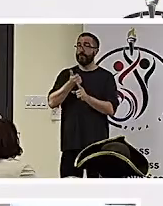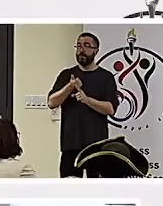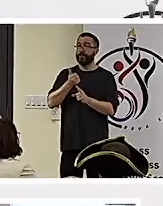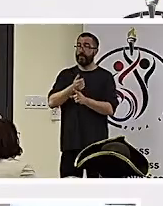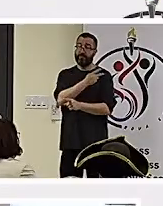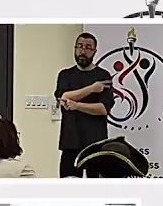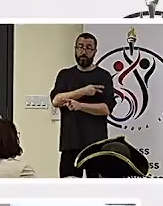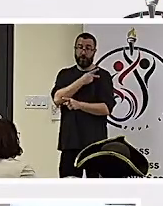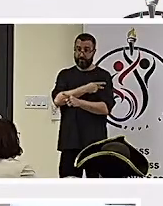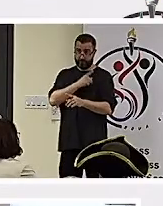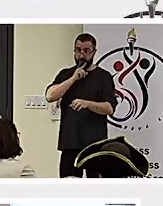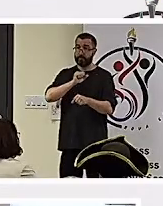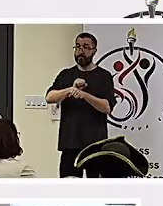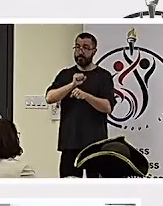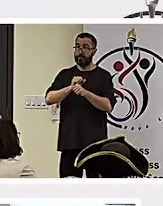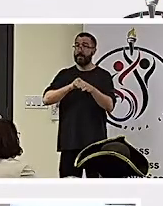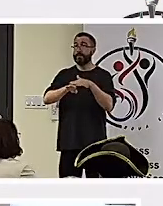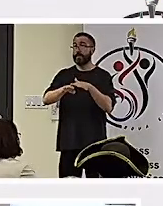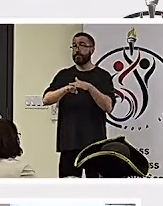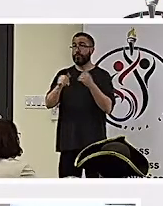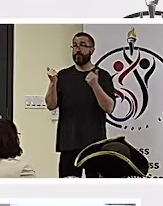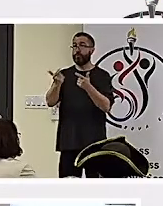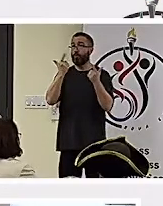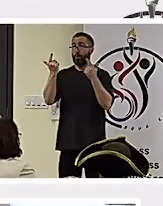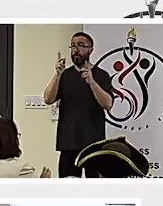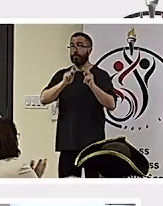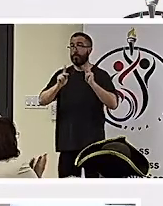that is truly accessible to all. Thank you.